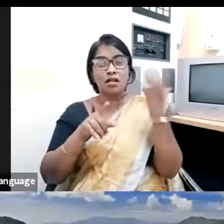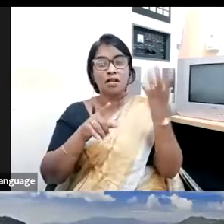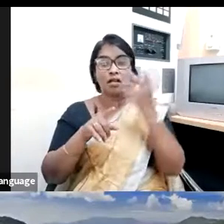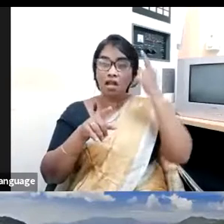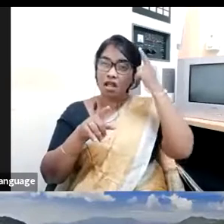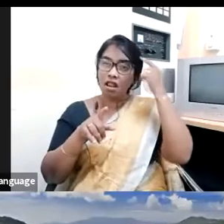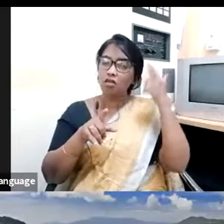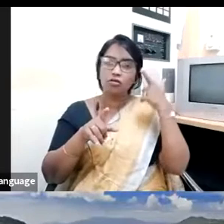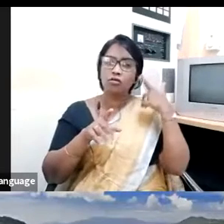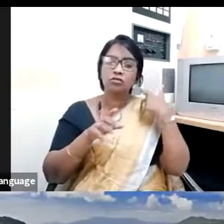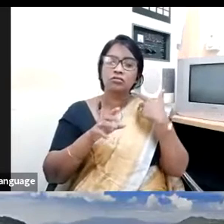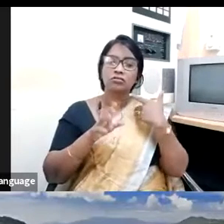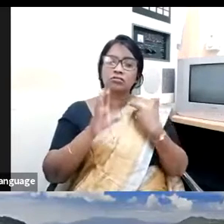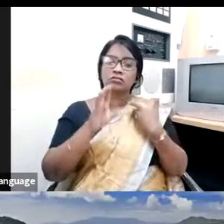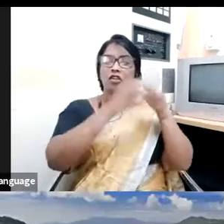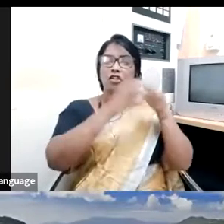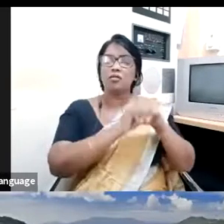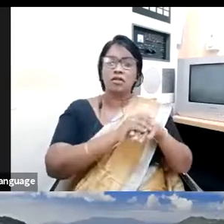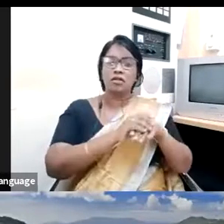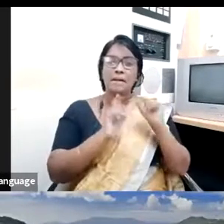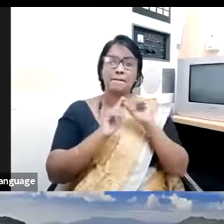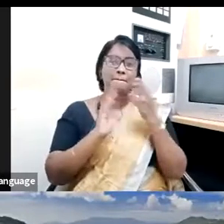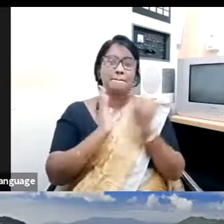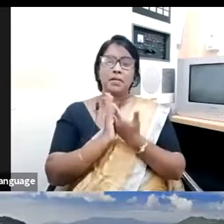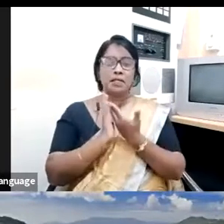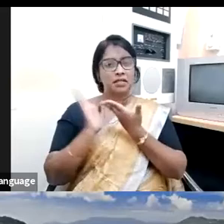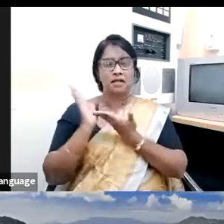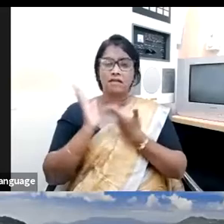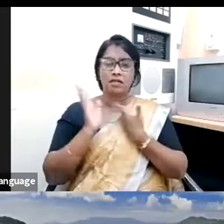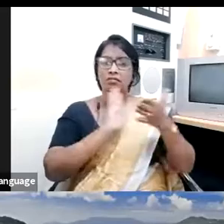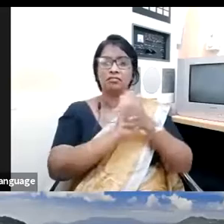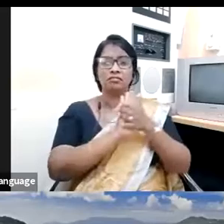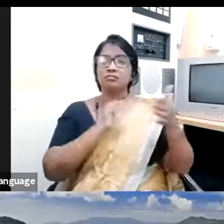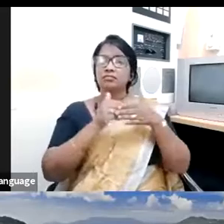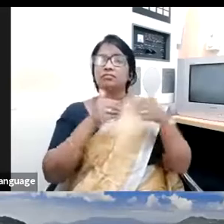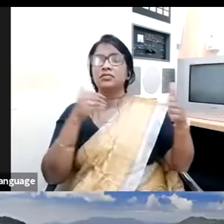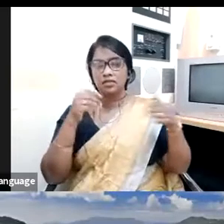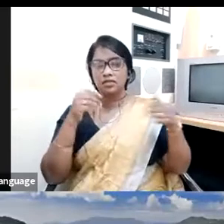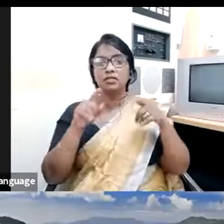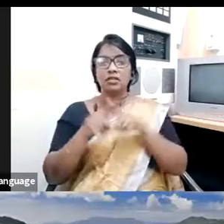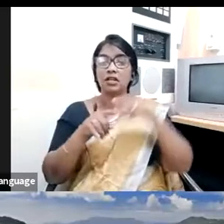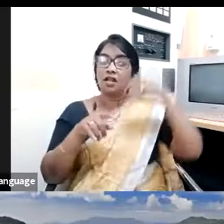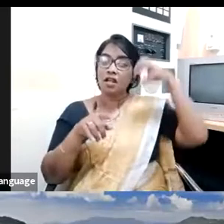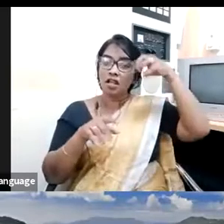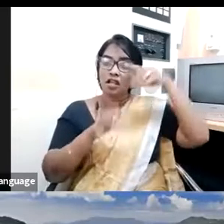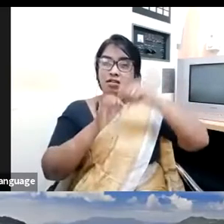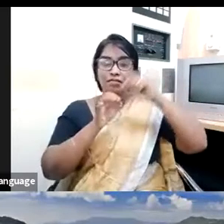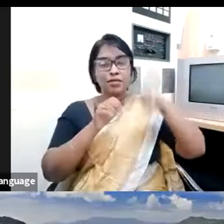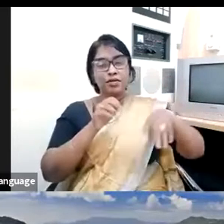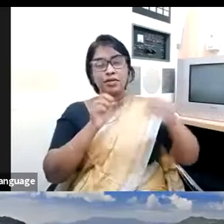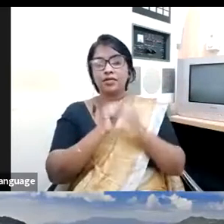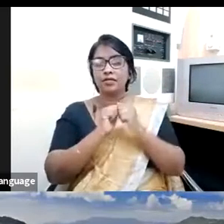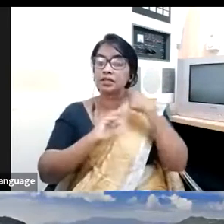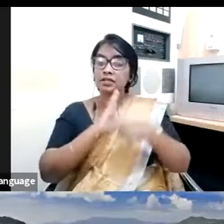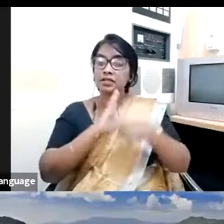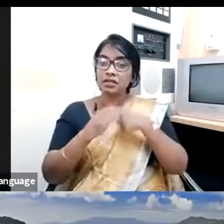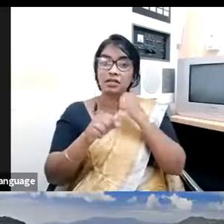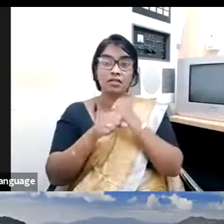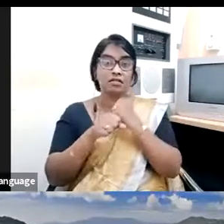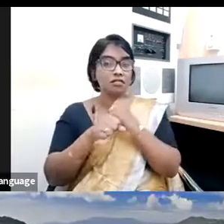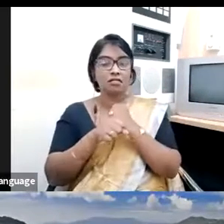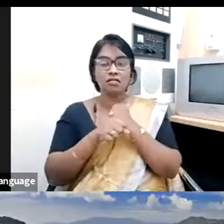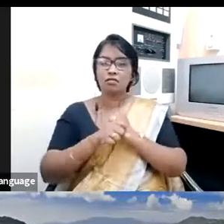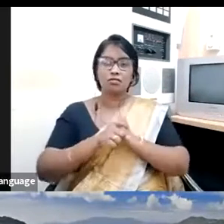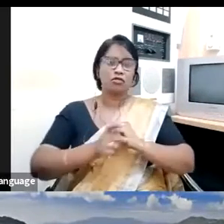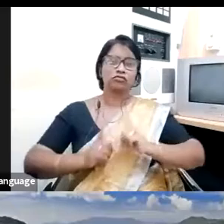place. So whatever the CEB does, this is the government of Sri Lanka's stand. So I think we have a foot